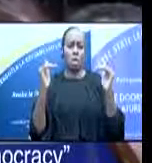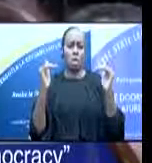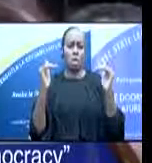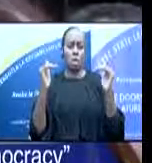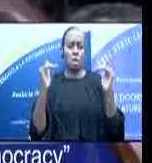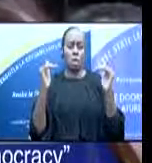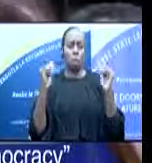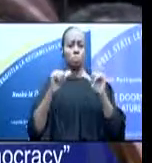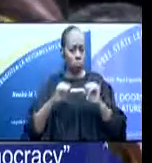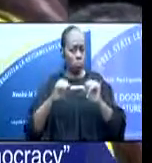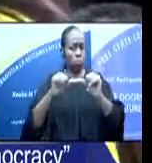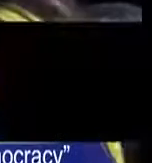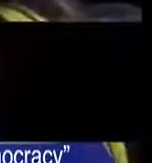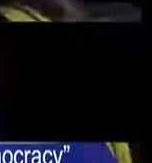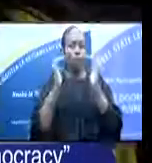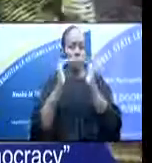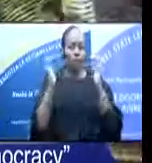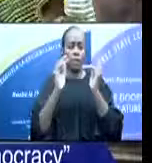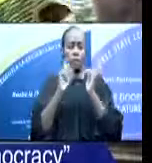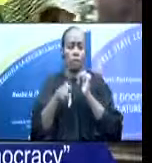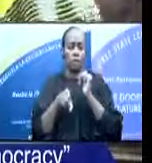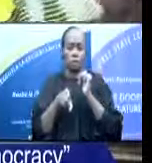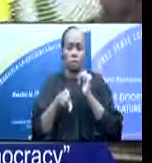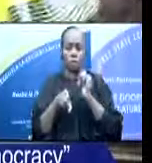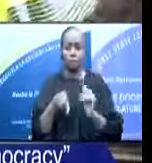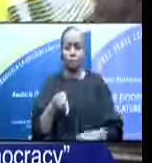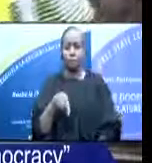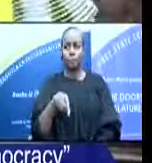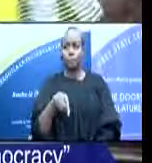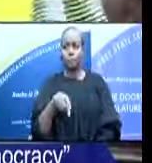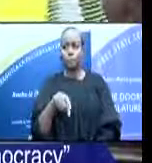please be consistent.